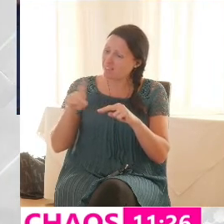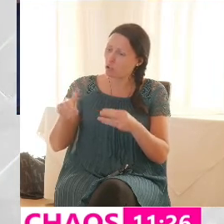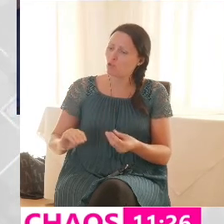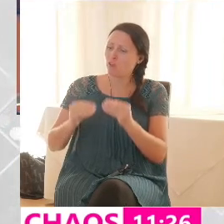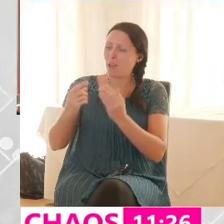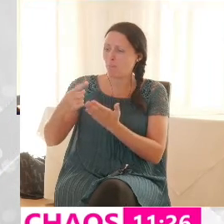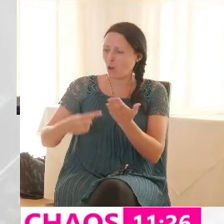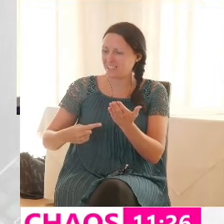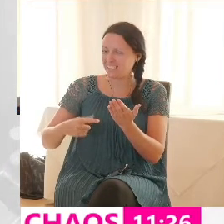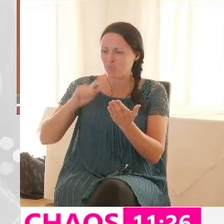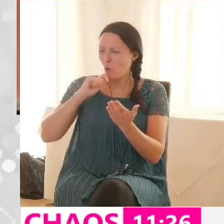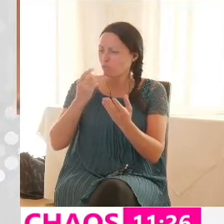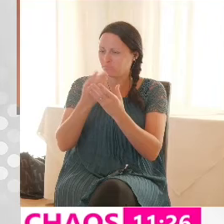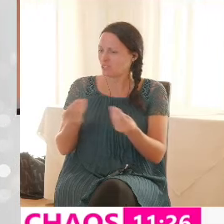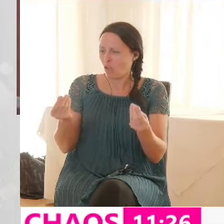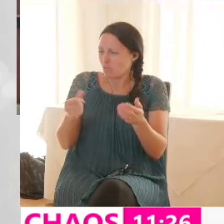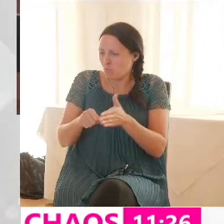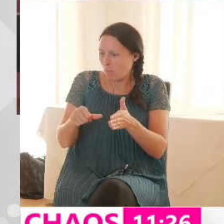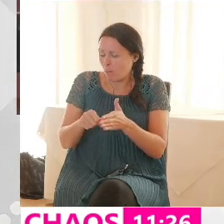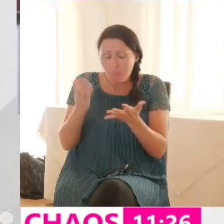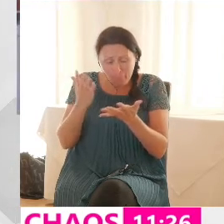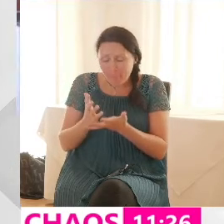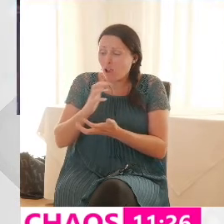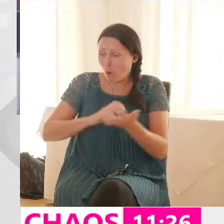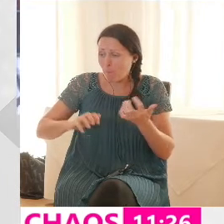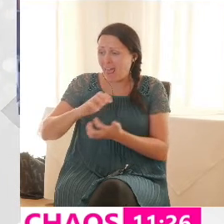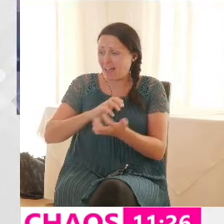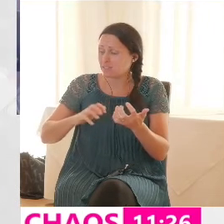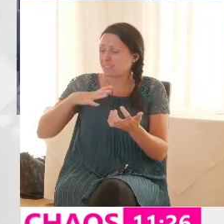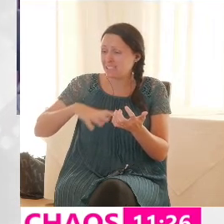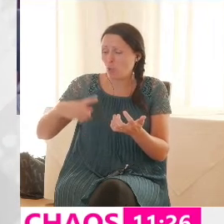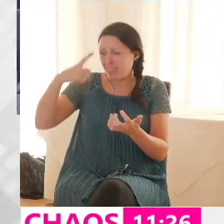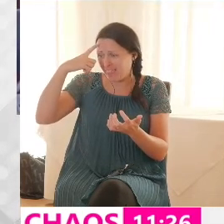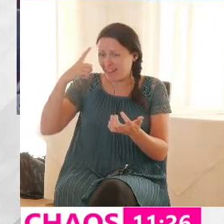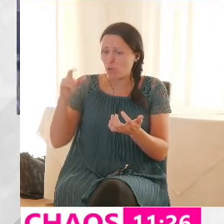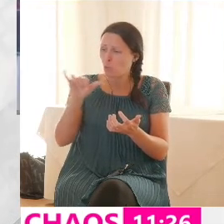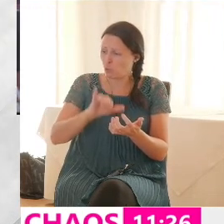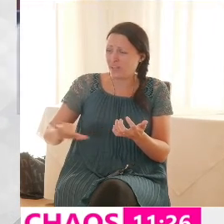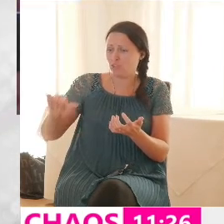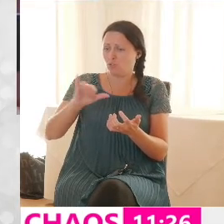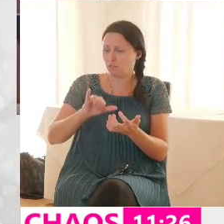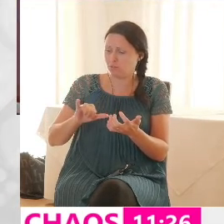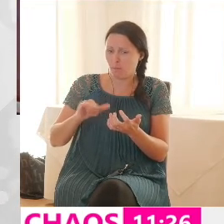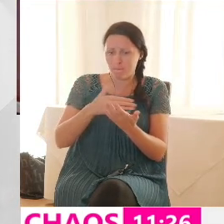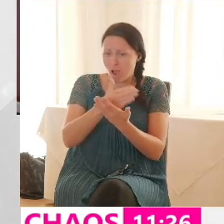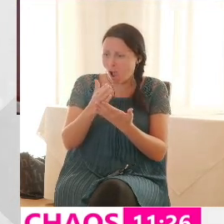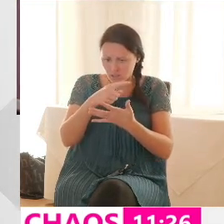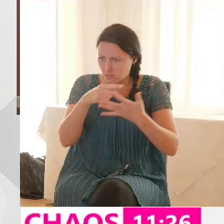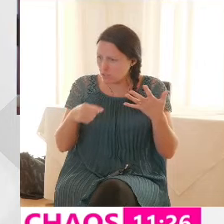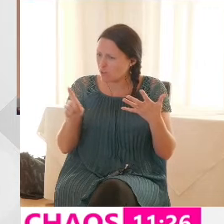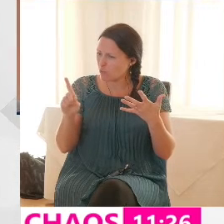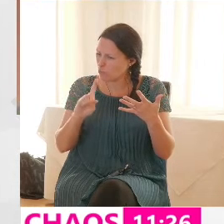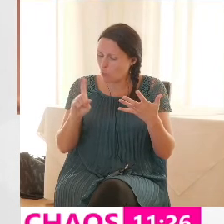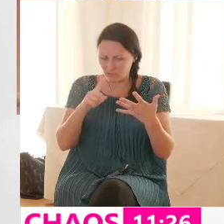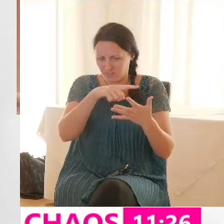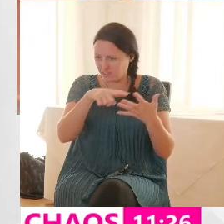It's very complex. We have to think that, what parts of the system that policy is going to influence. And I'm 100%